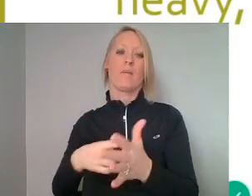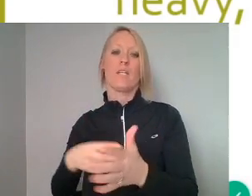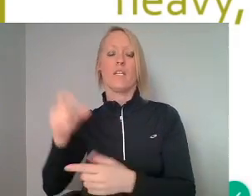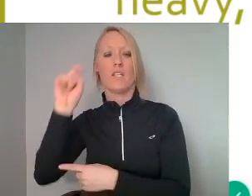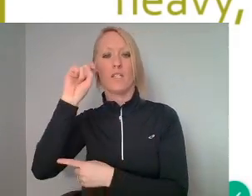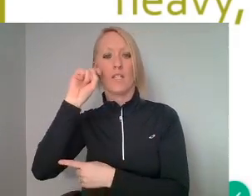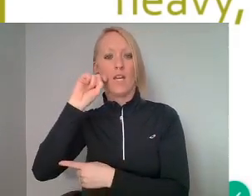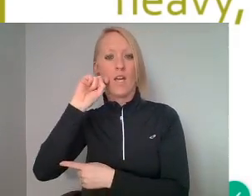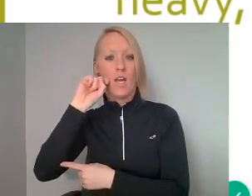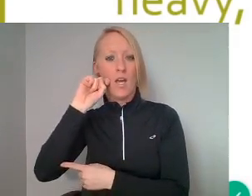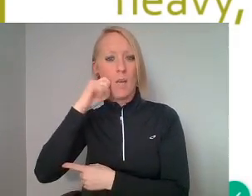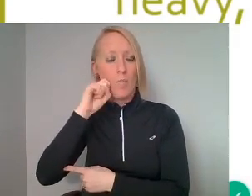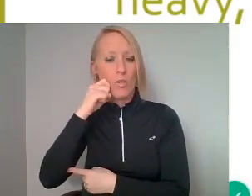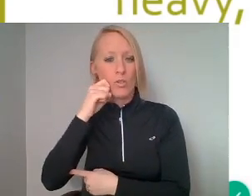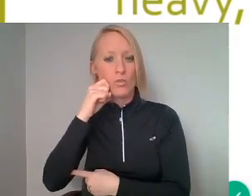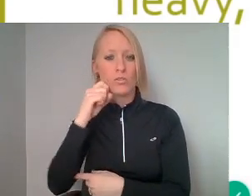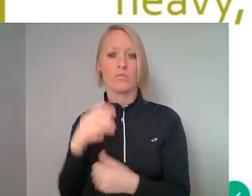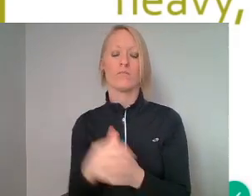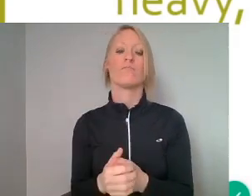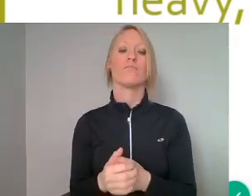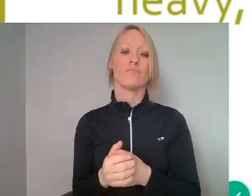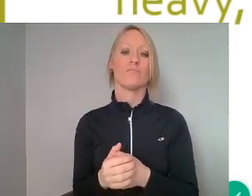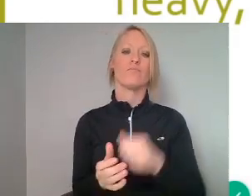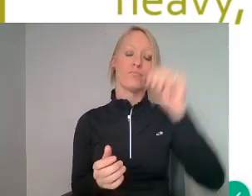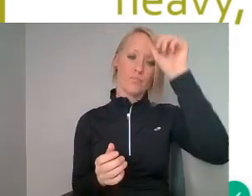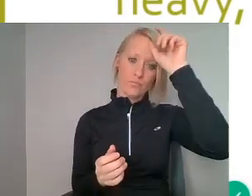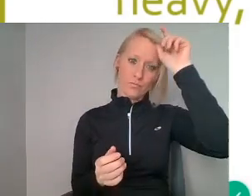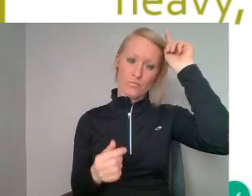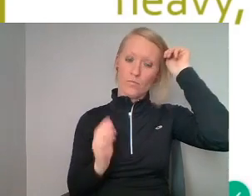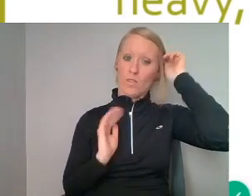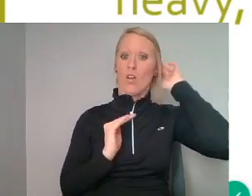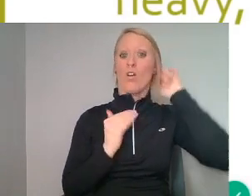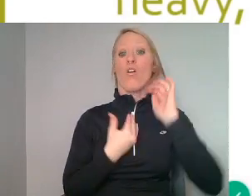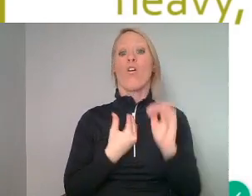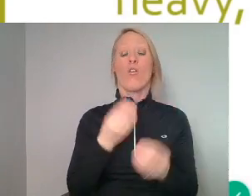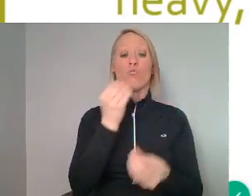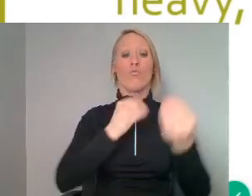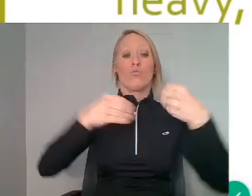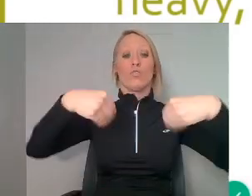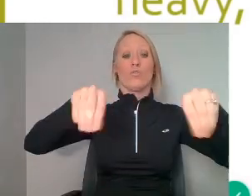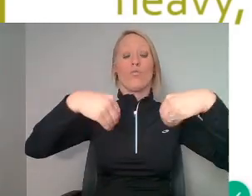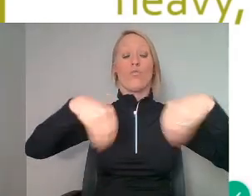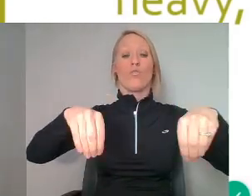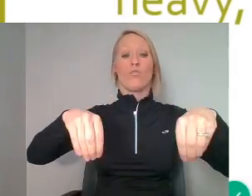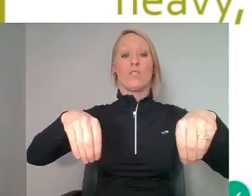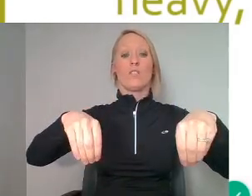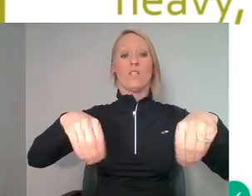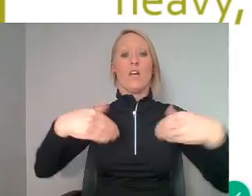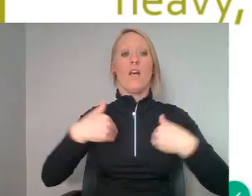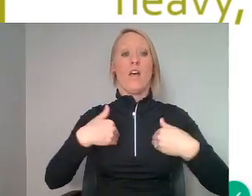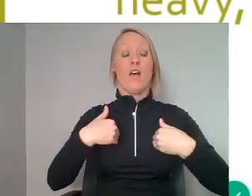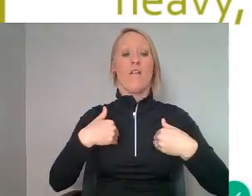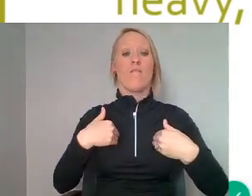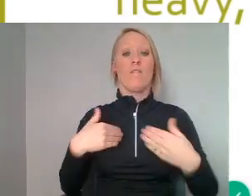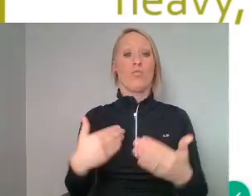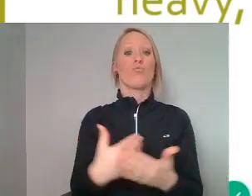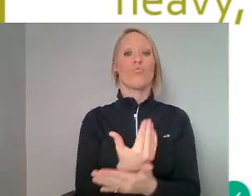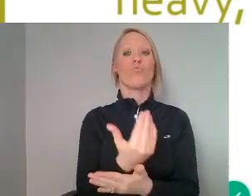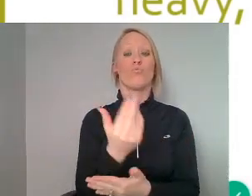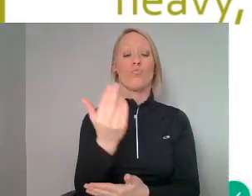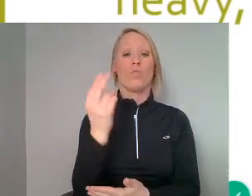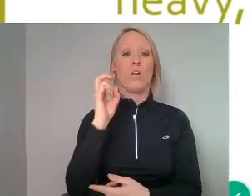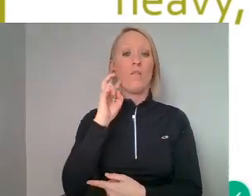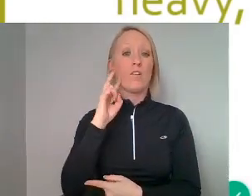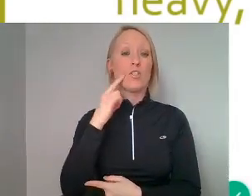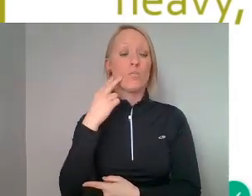the peak of the crop for farmers. So our grocery stores get filled with all of those produce items. But here in the States, we